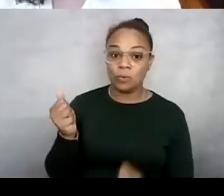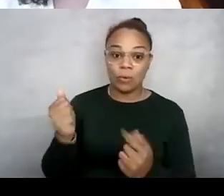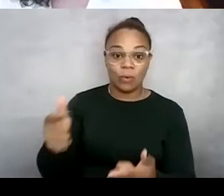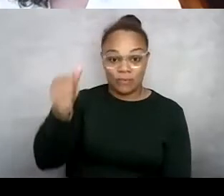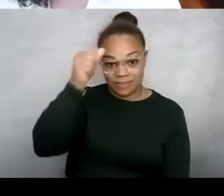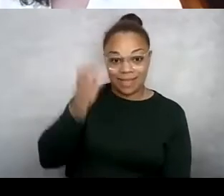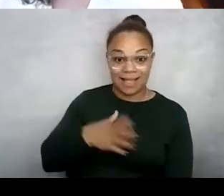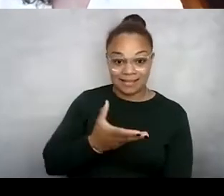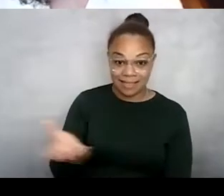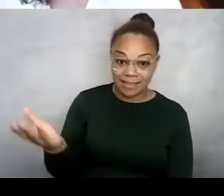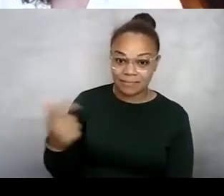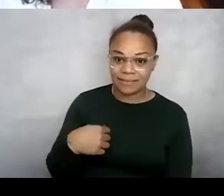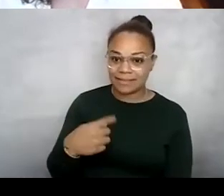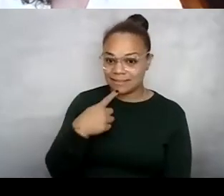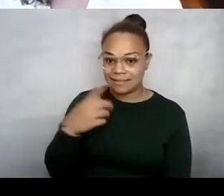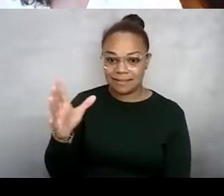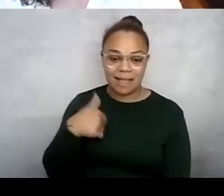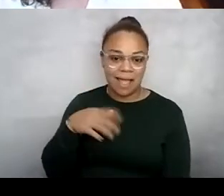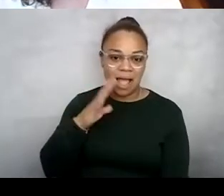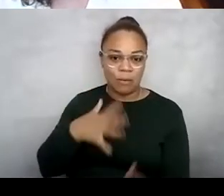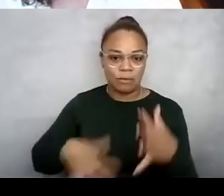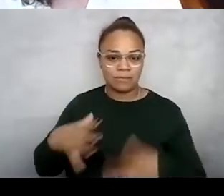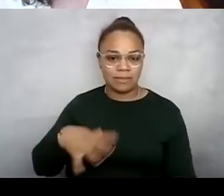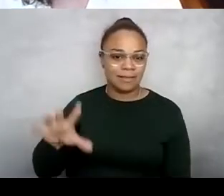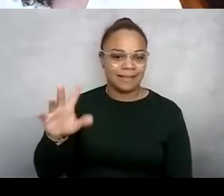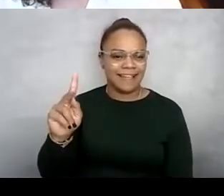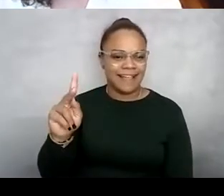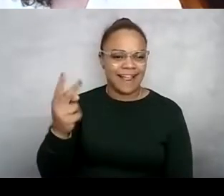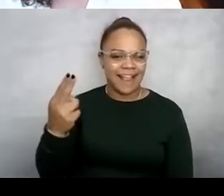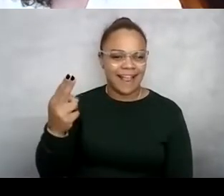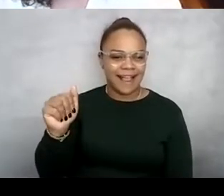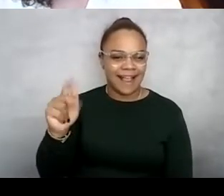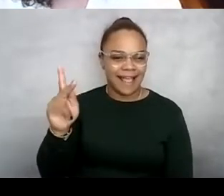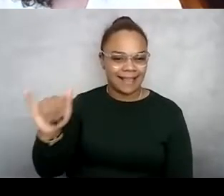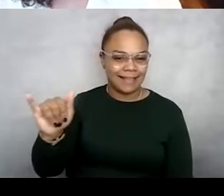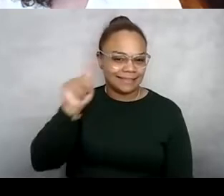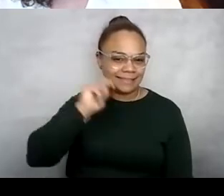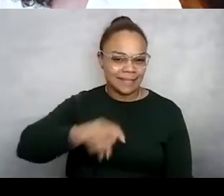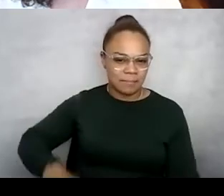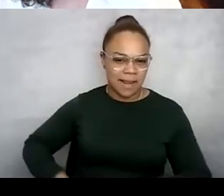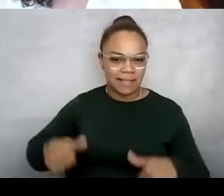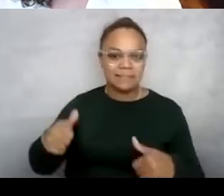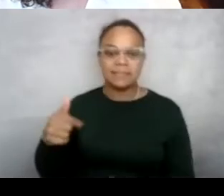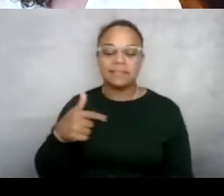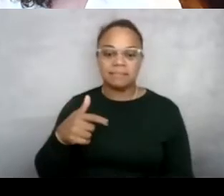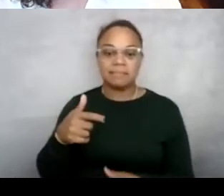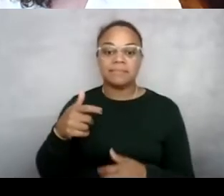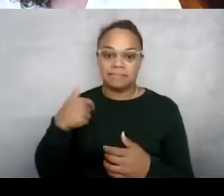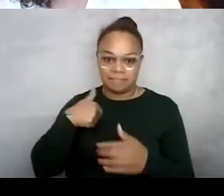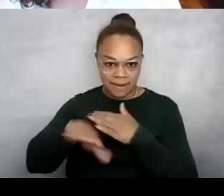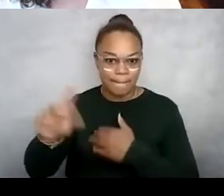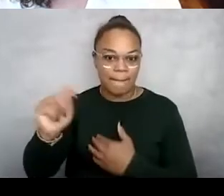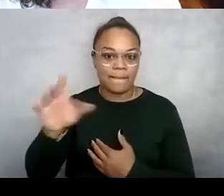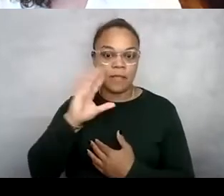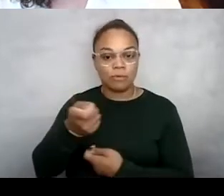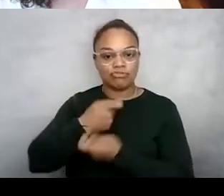look, I'm going in khakis. I'll go to the bathroom and I will change into a dress.